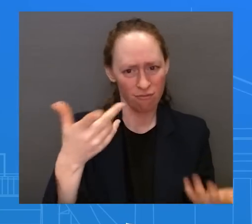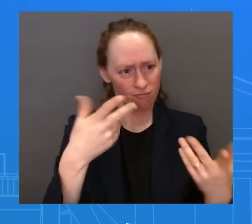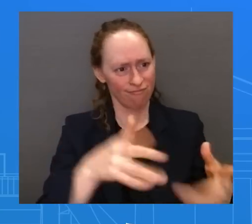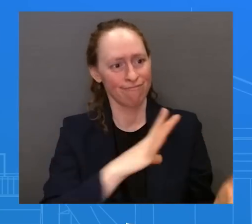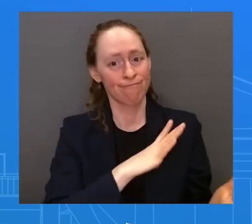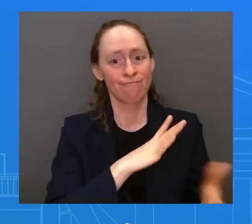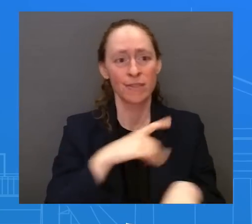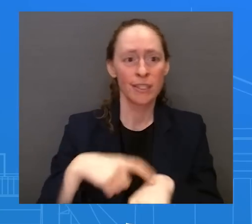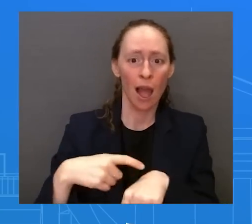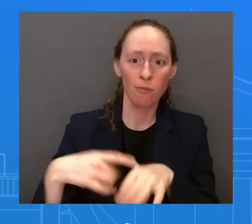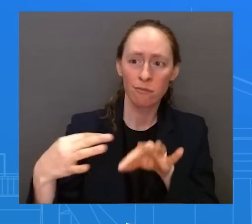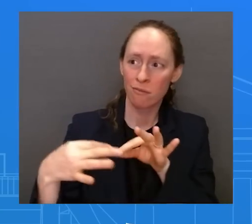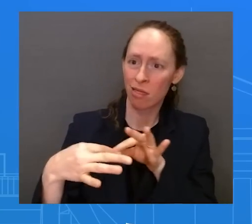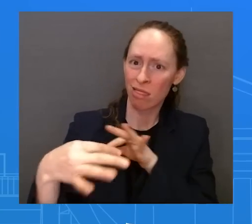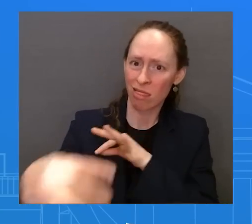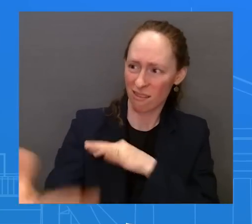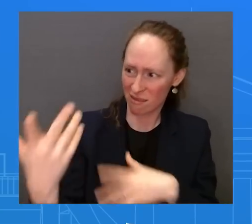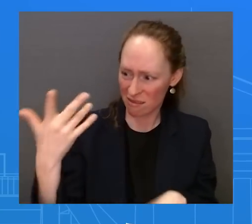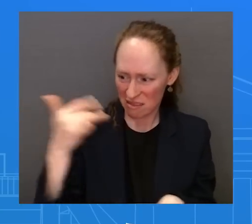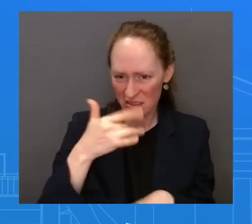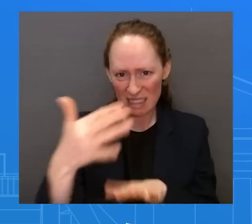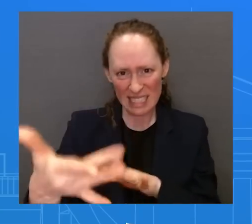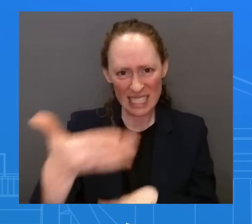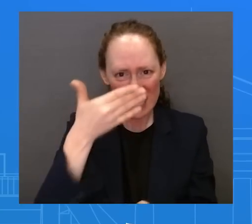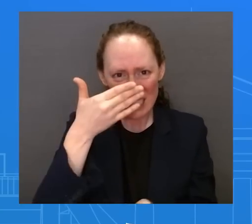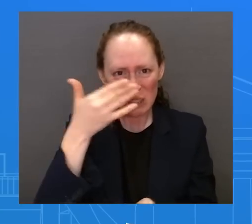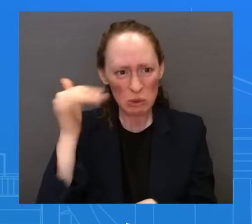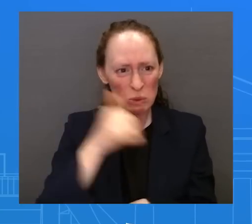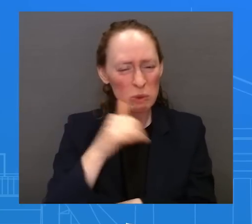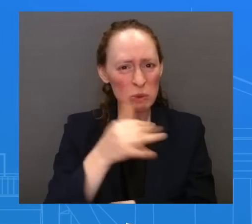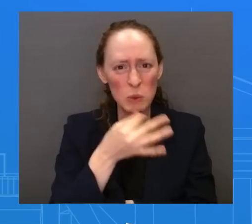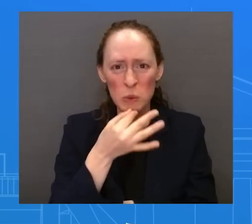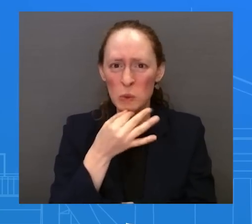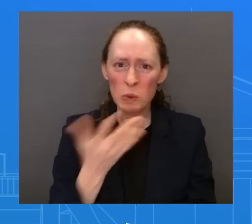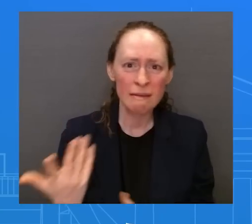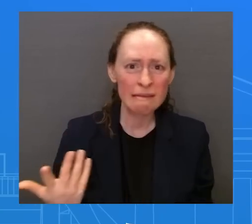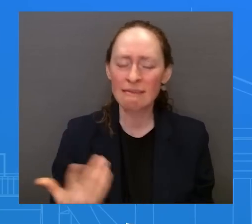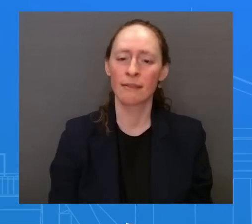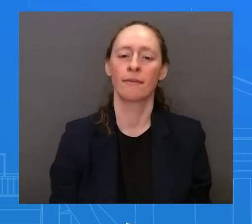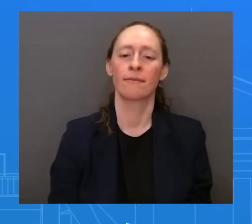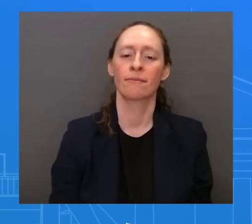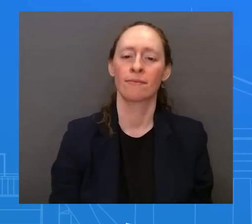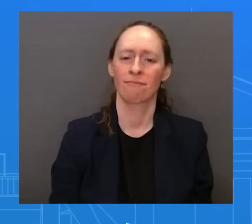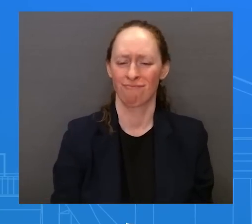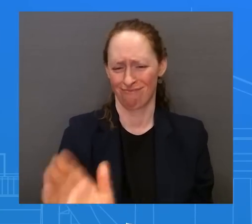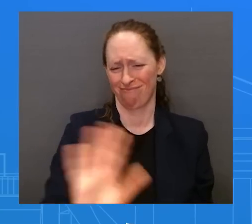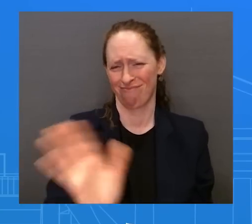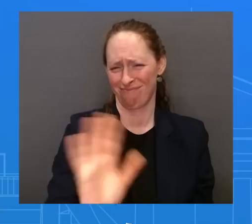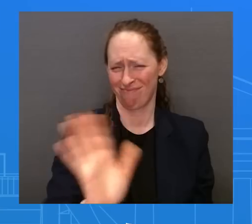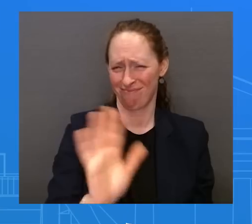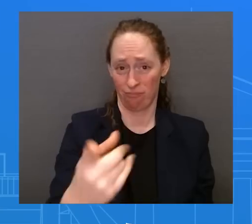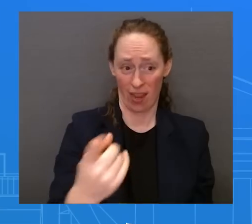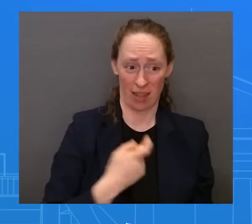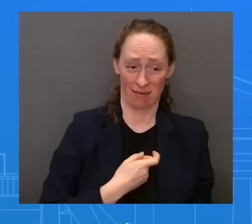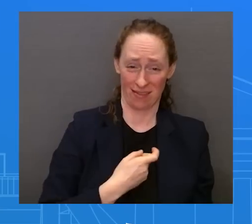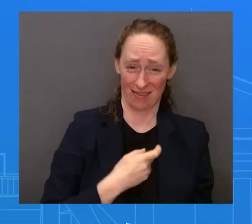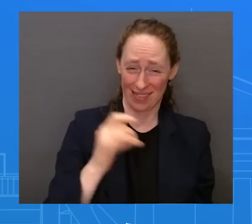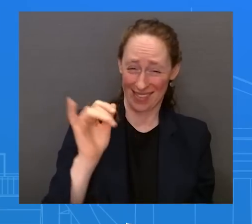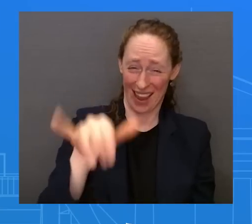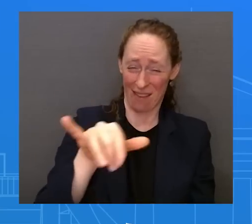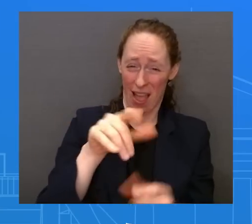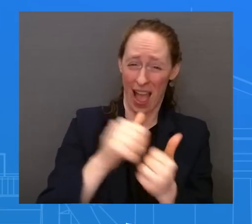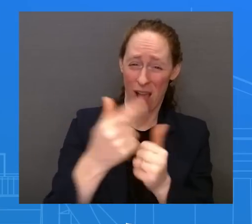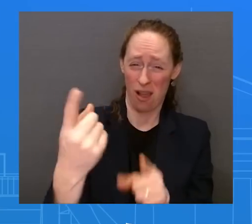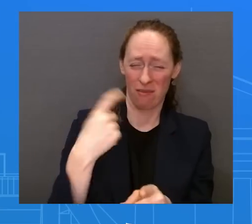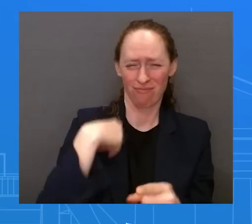just definitely disagree with uh with with the question Kristen here because it is not us it is them the onus